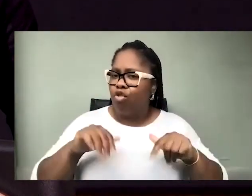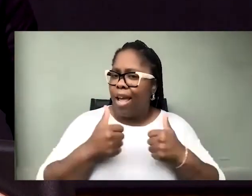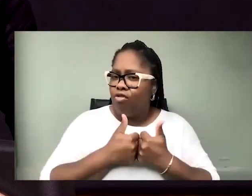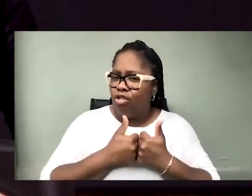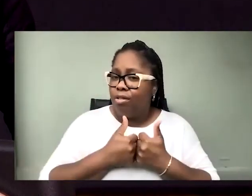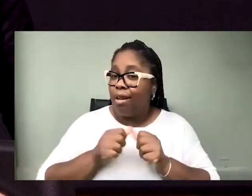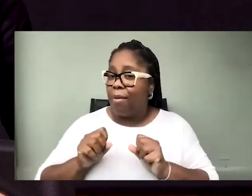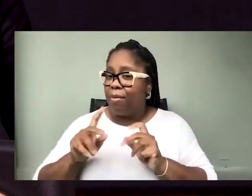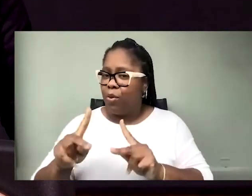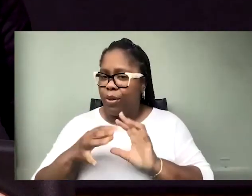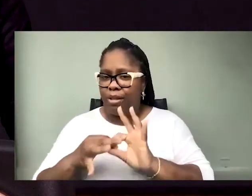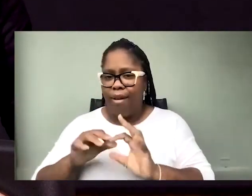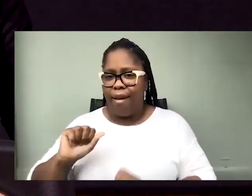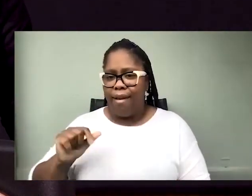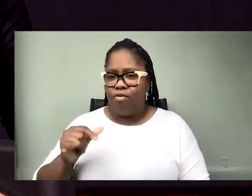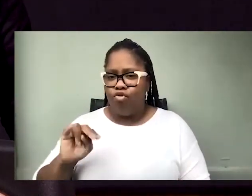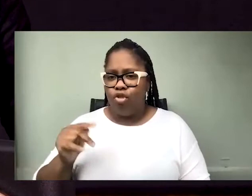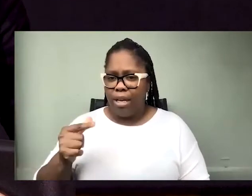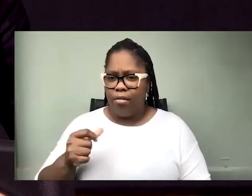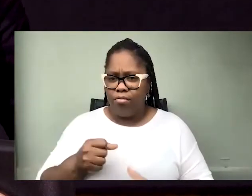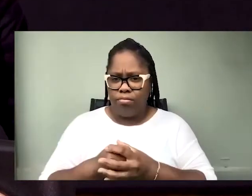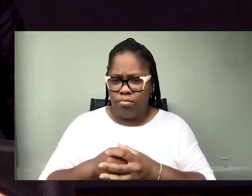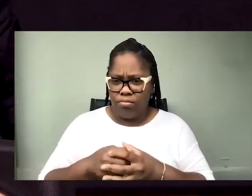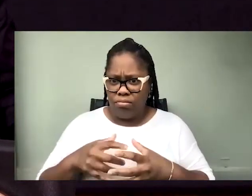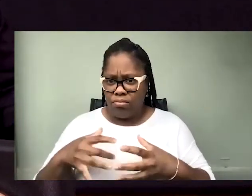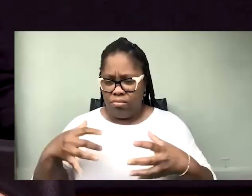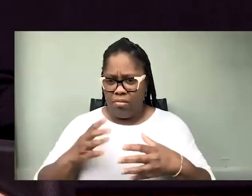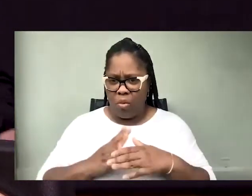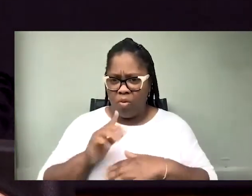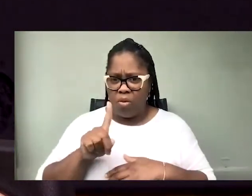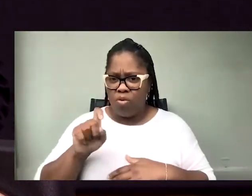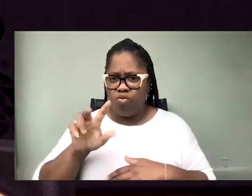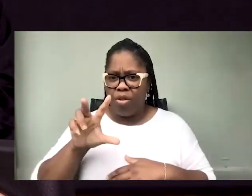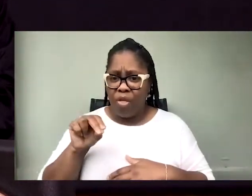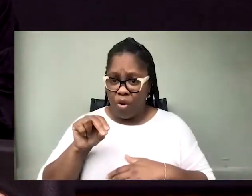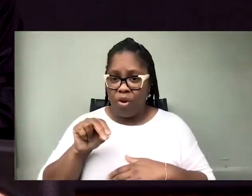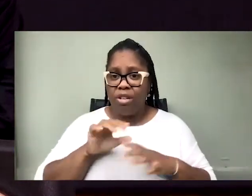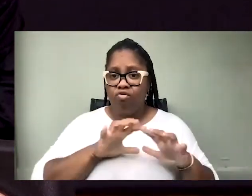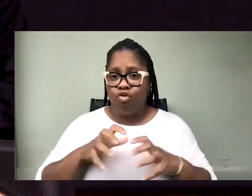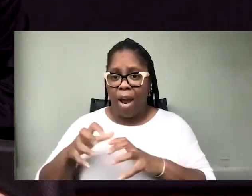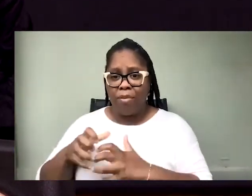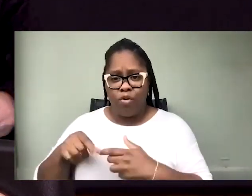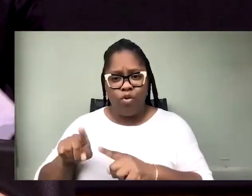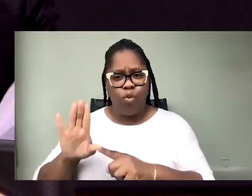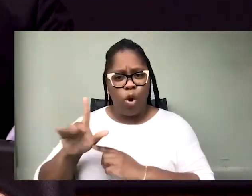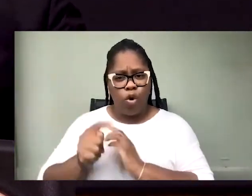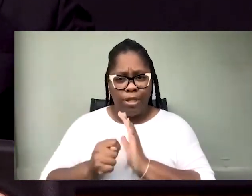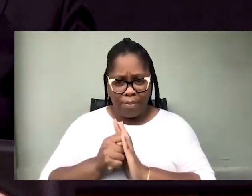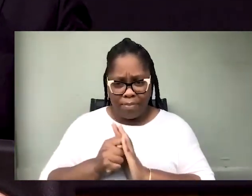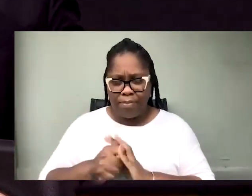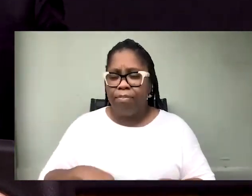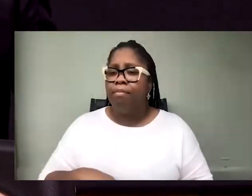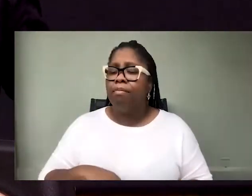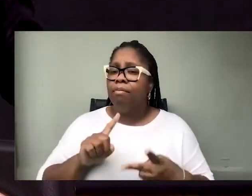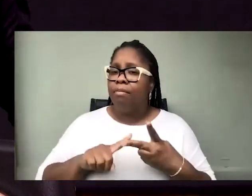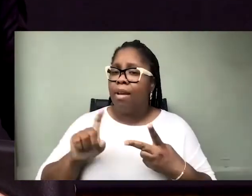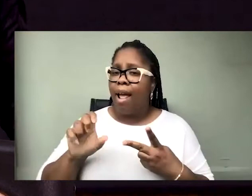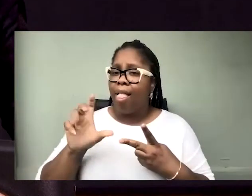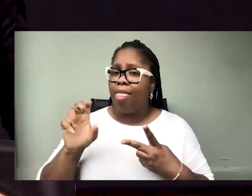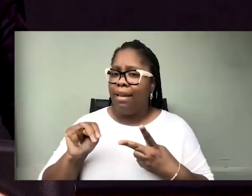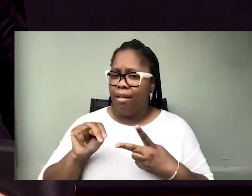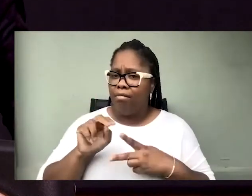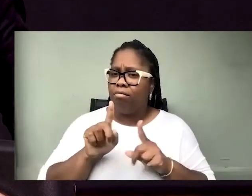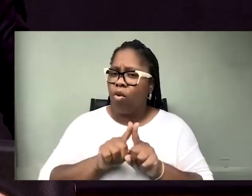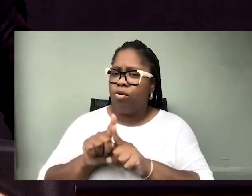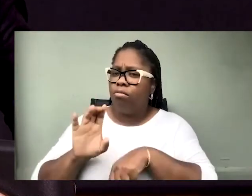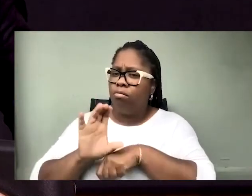aging, growing the network to 130 plus chapters throughout her tenure. Ellen has also been consulting with a